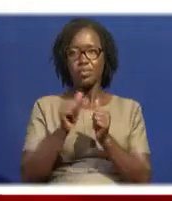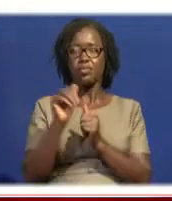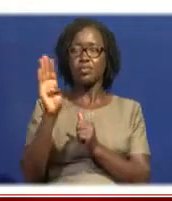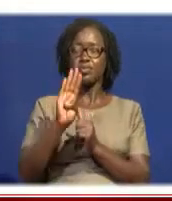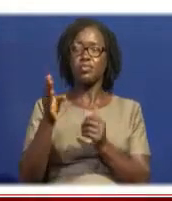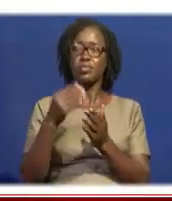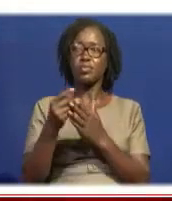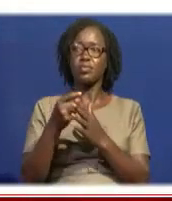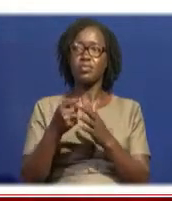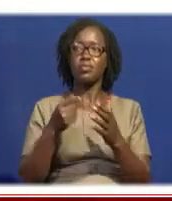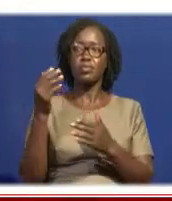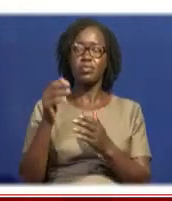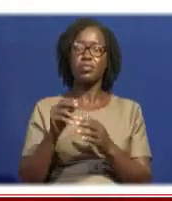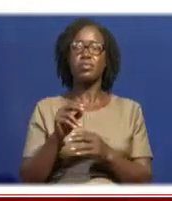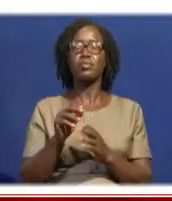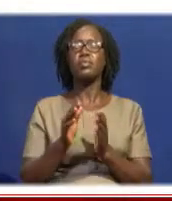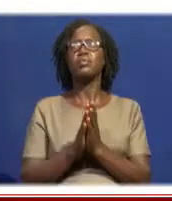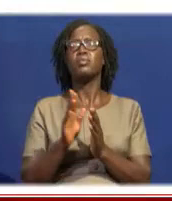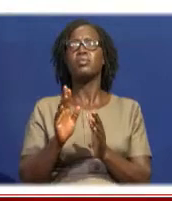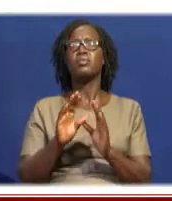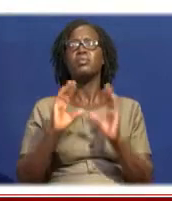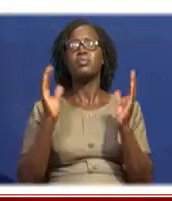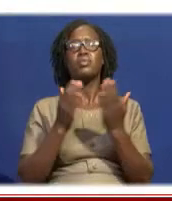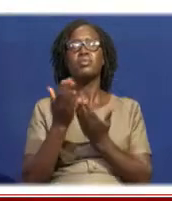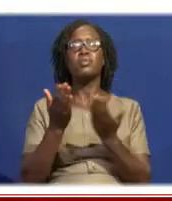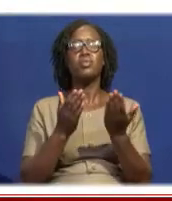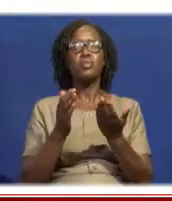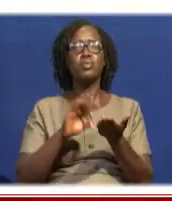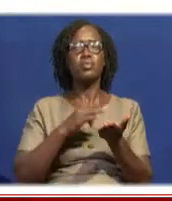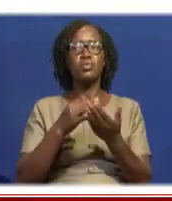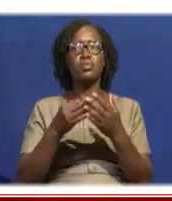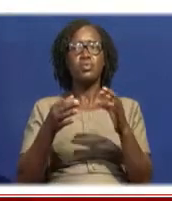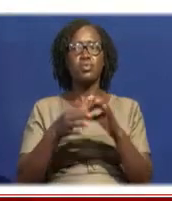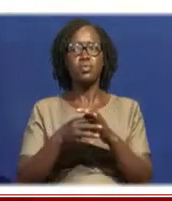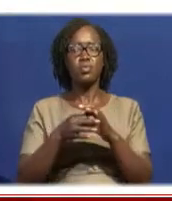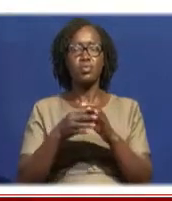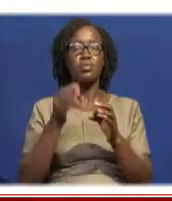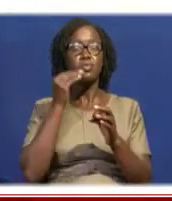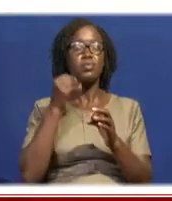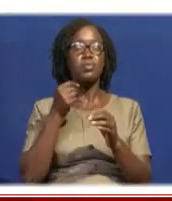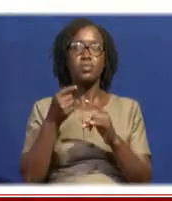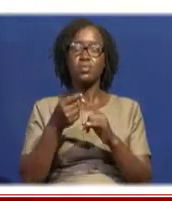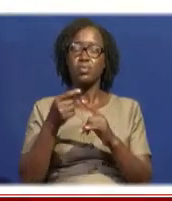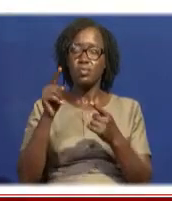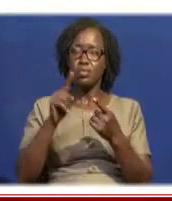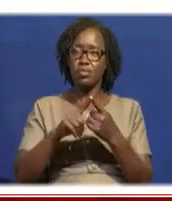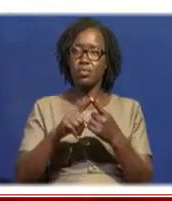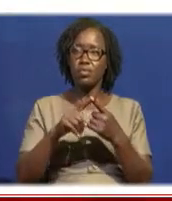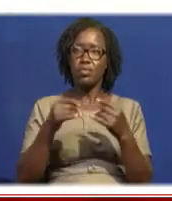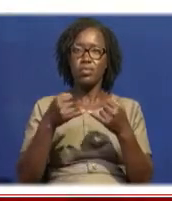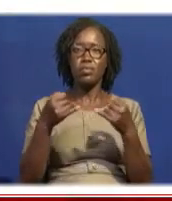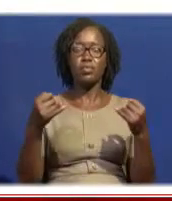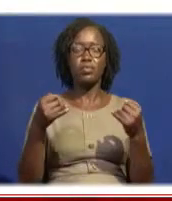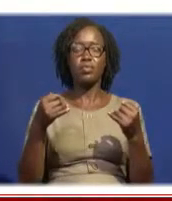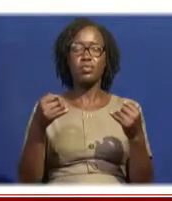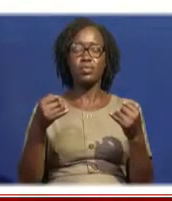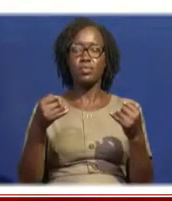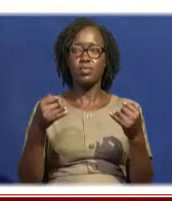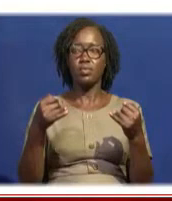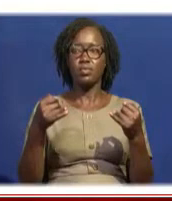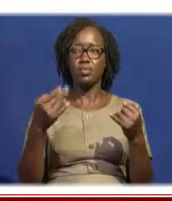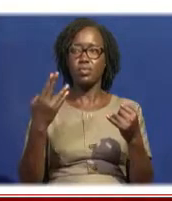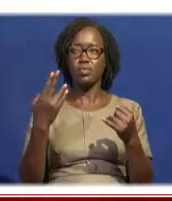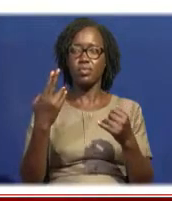billion shillings from the Universal Service Fund to connect homes to the fledgling national fibre optic cable. The